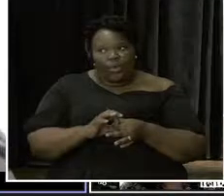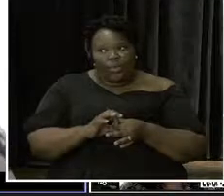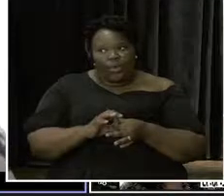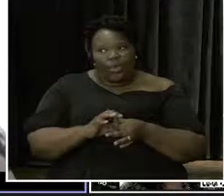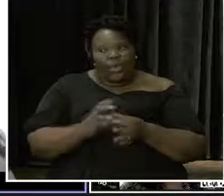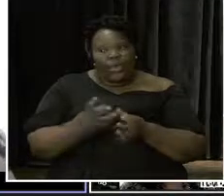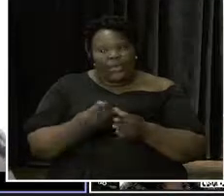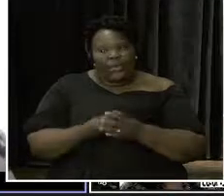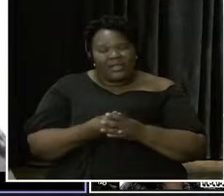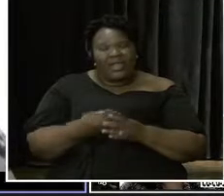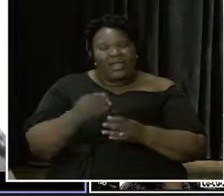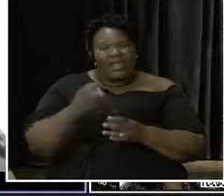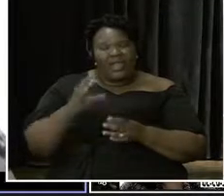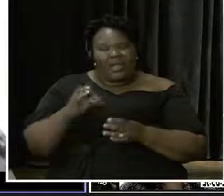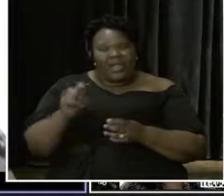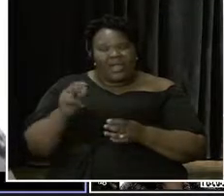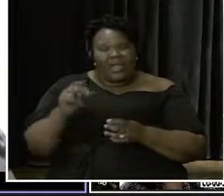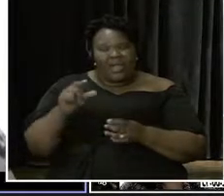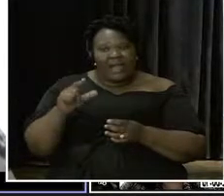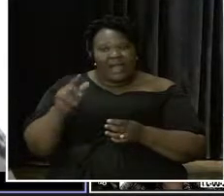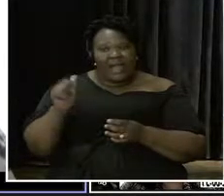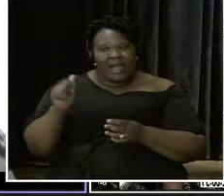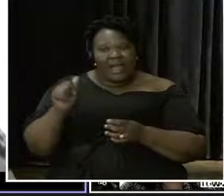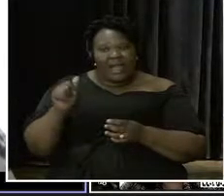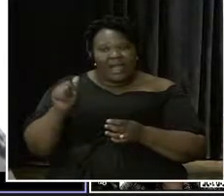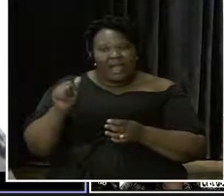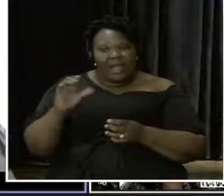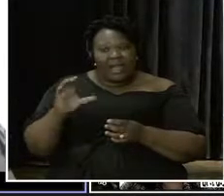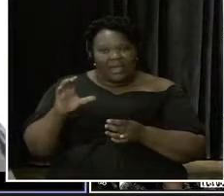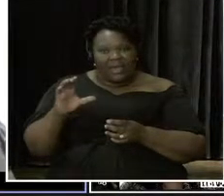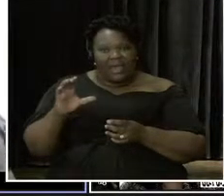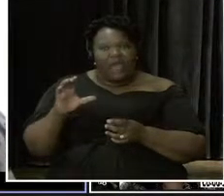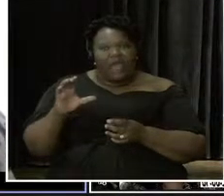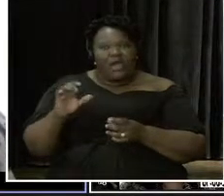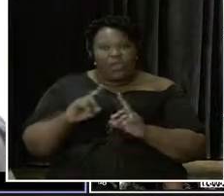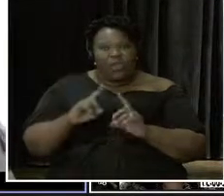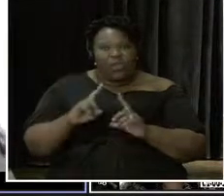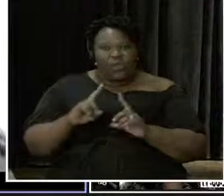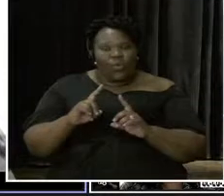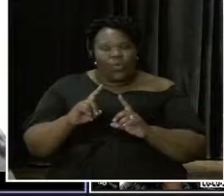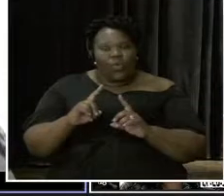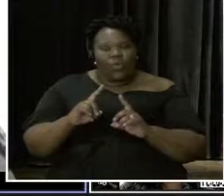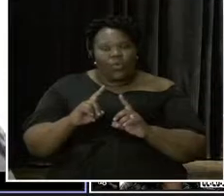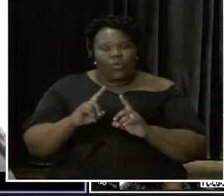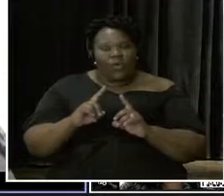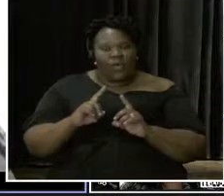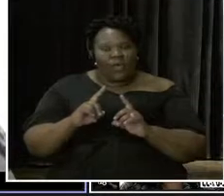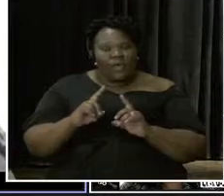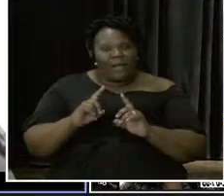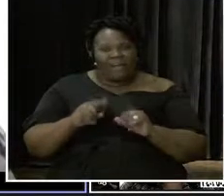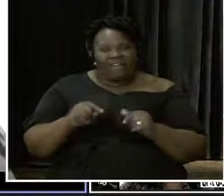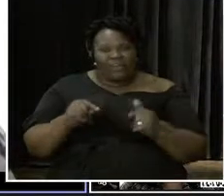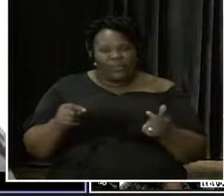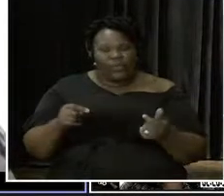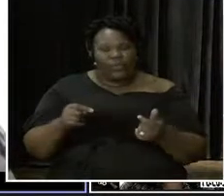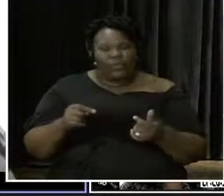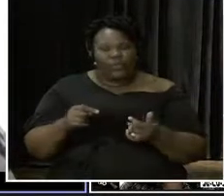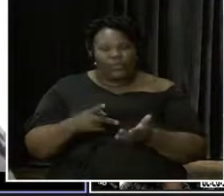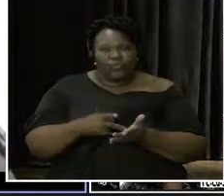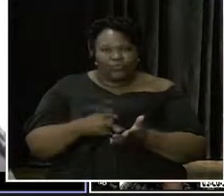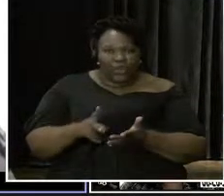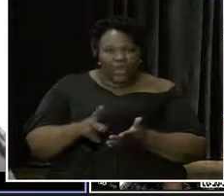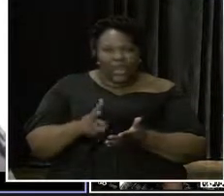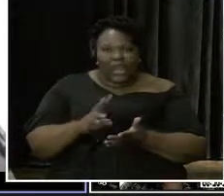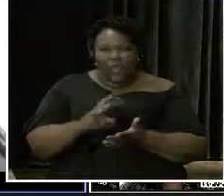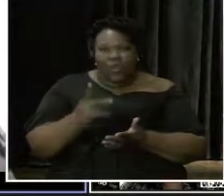Transnet, and they are relationships that we are simply not willing to compromise for reasons that the DA